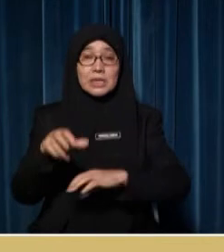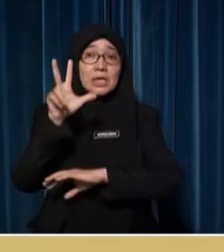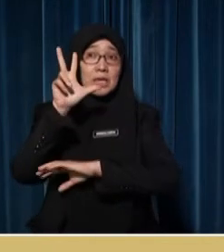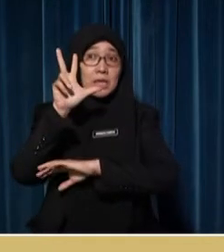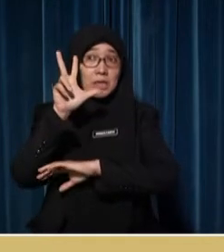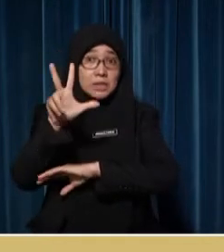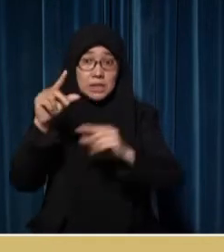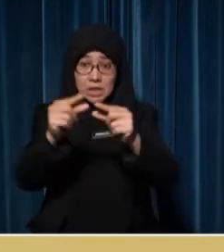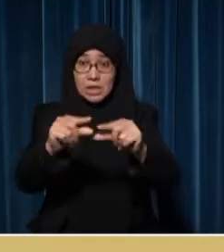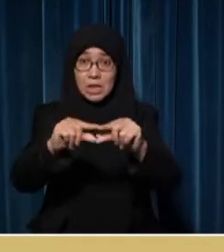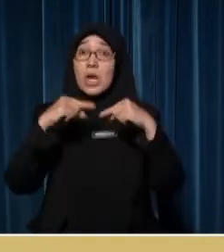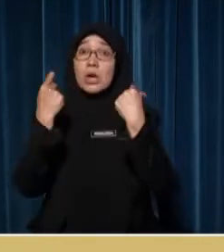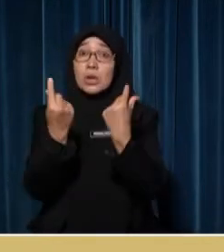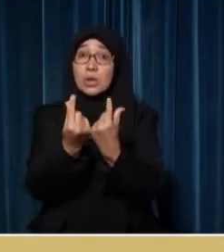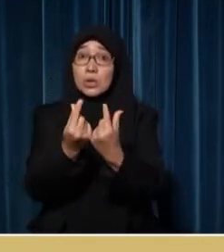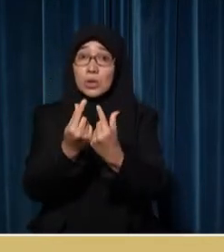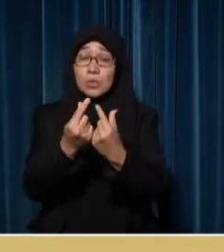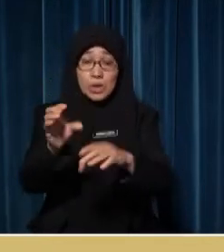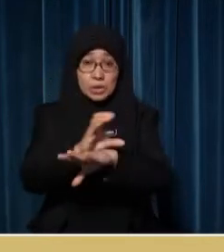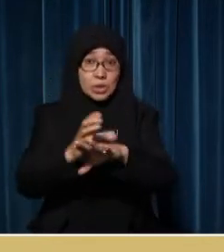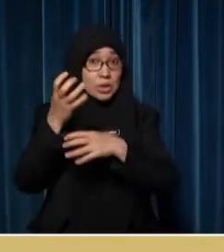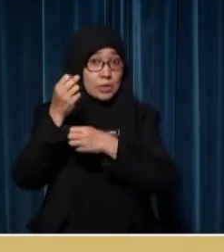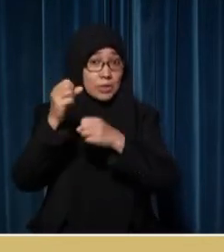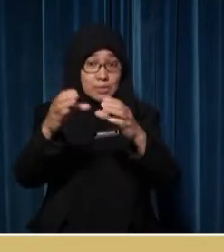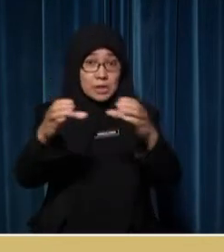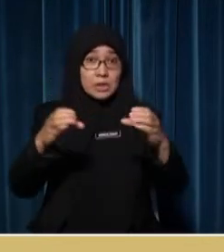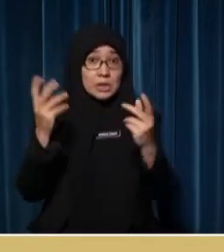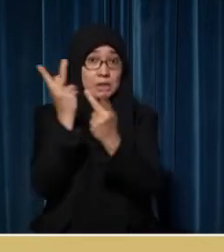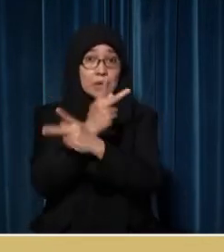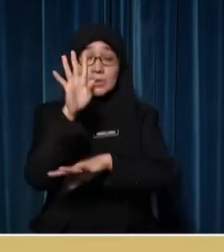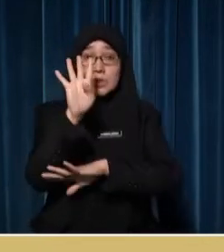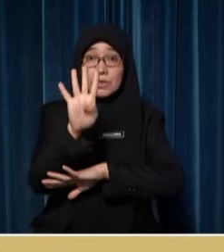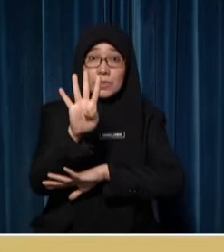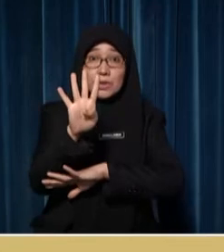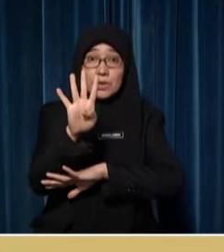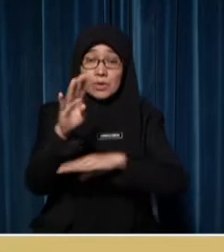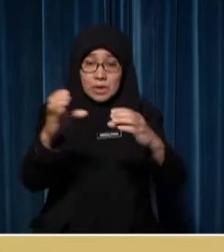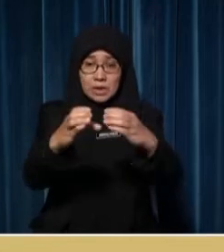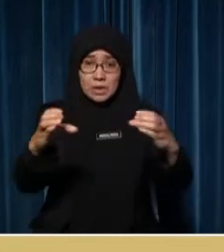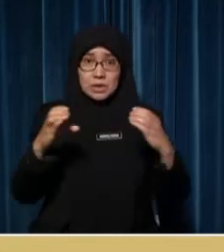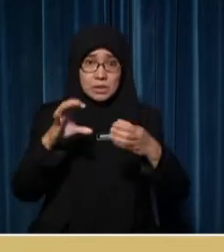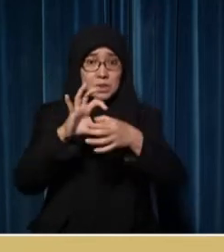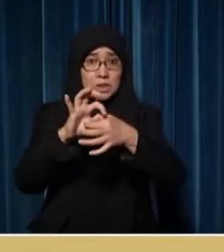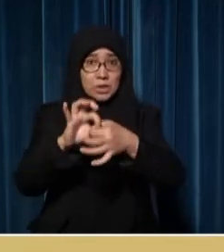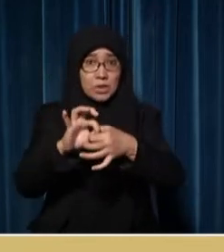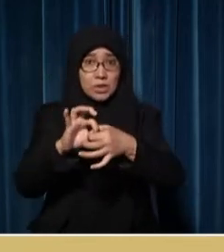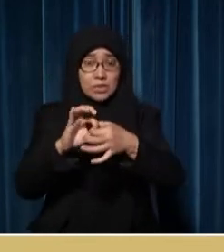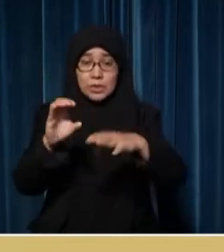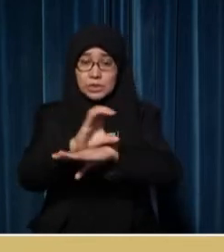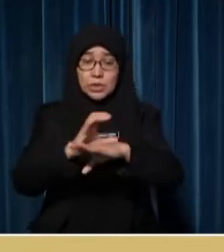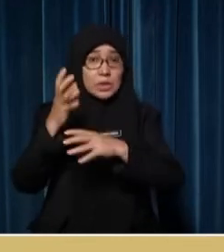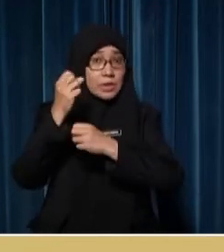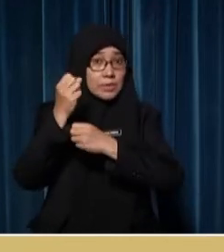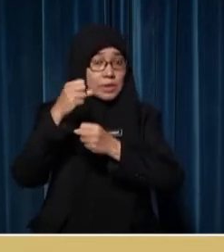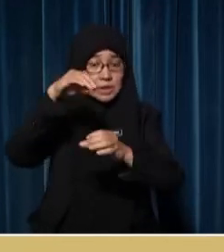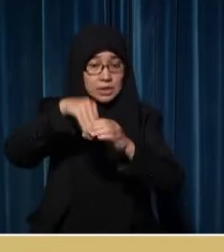of chocolate milk cartons times 4 cartons of chocolate milk in each